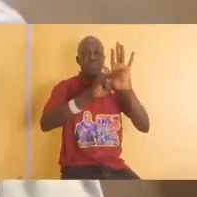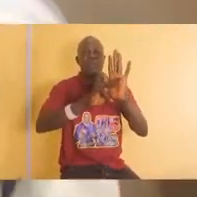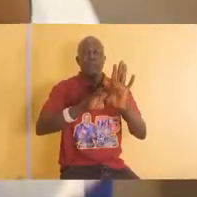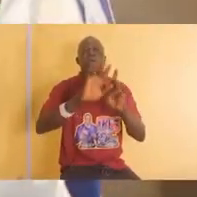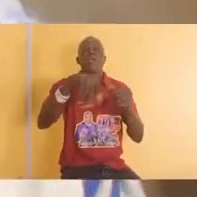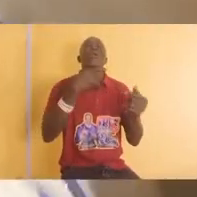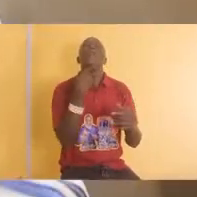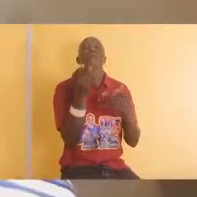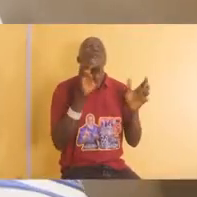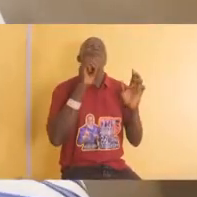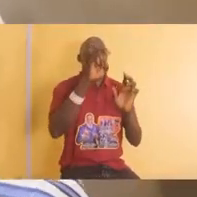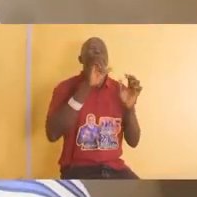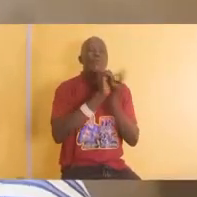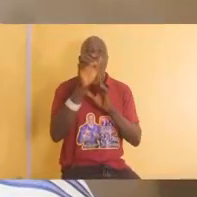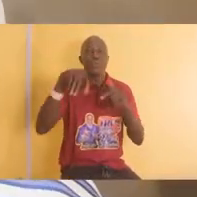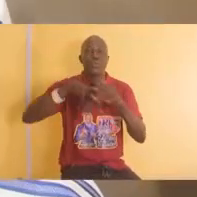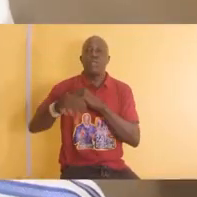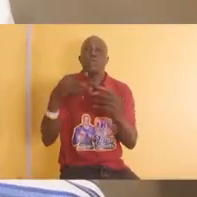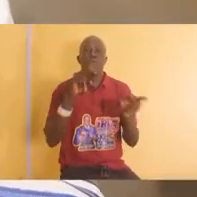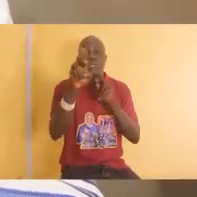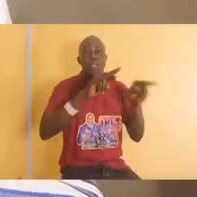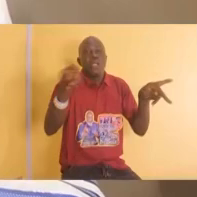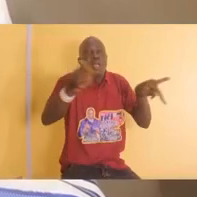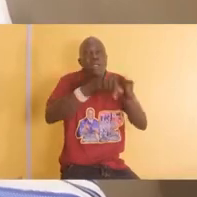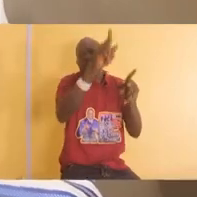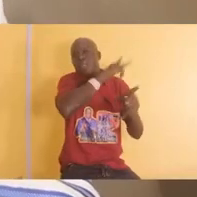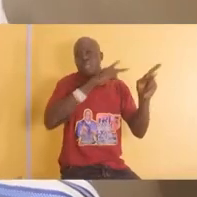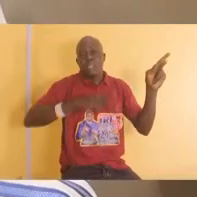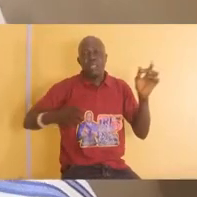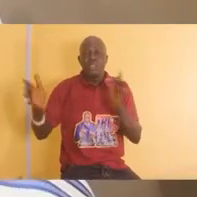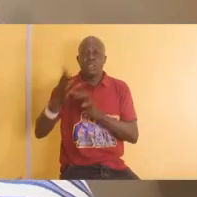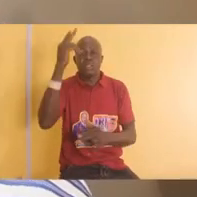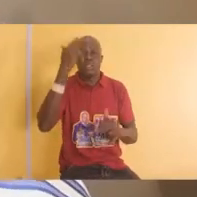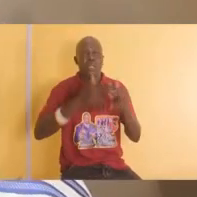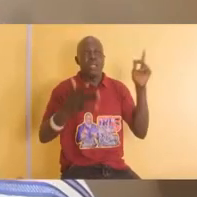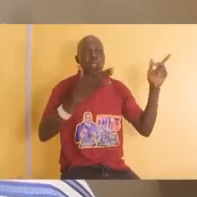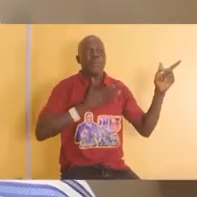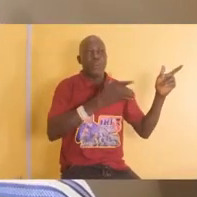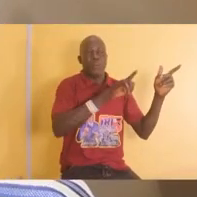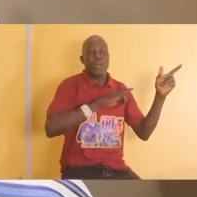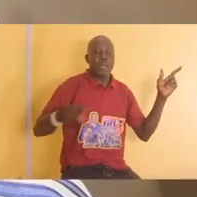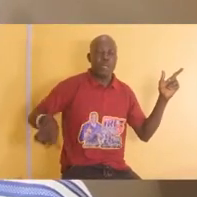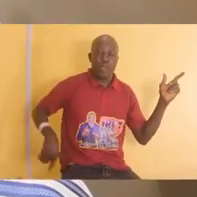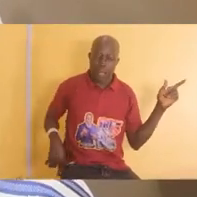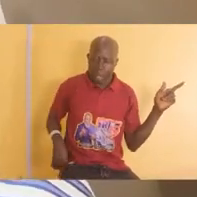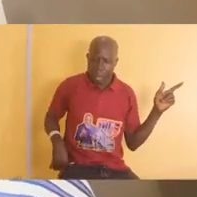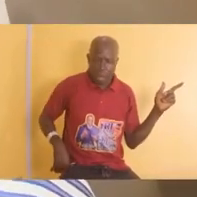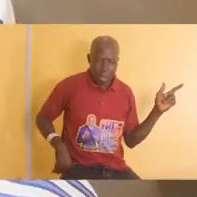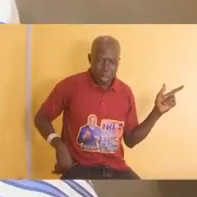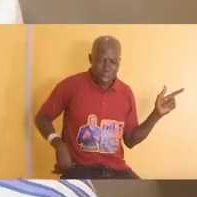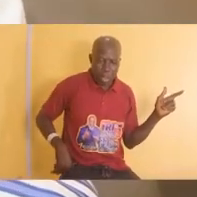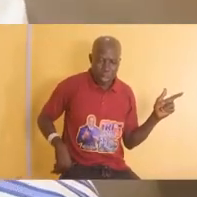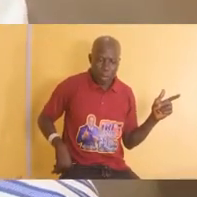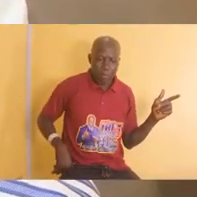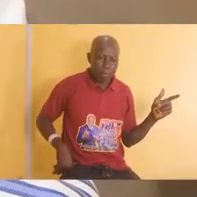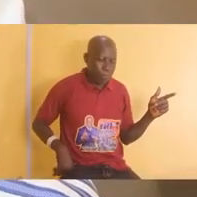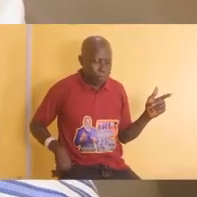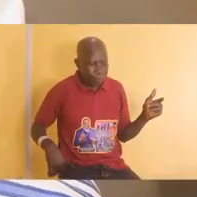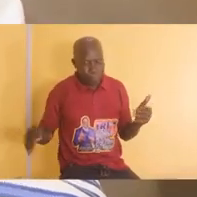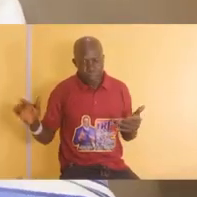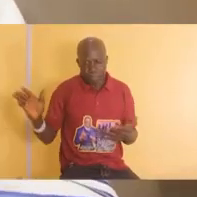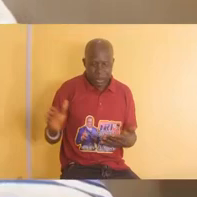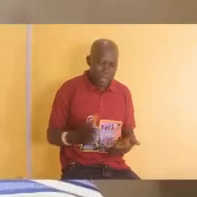been blocked. You reign as king. In Jesus' name, my Lord. In